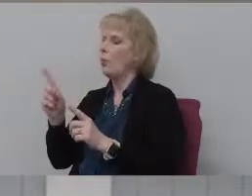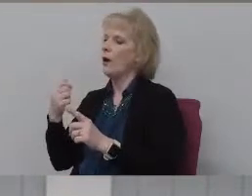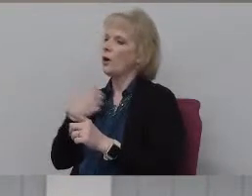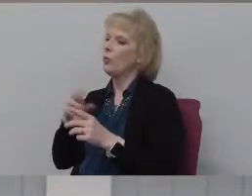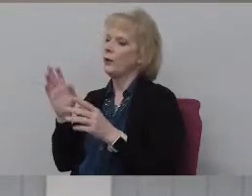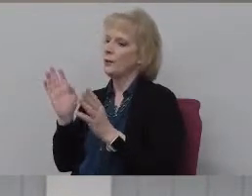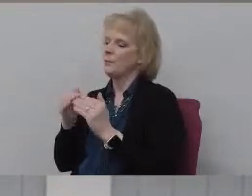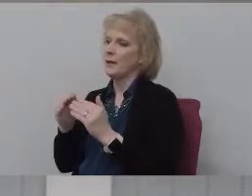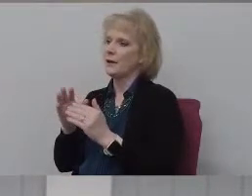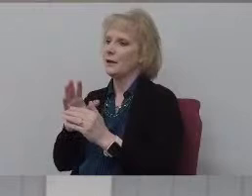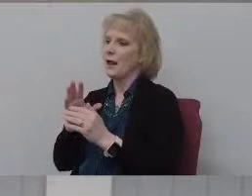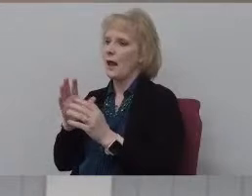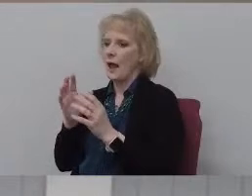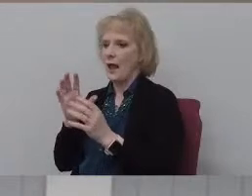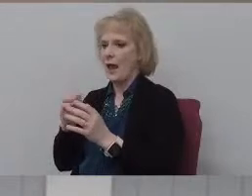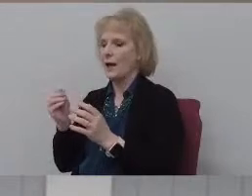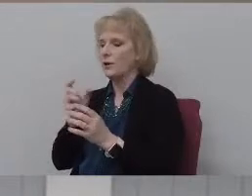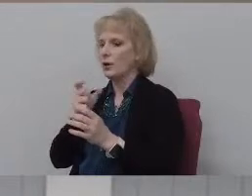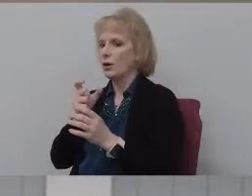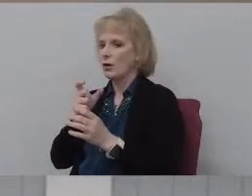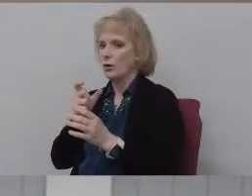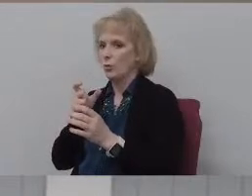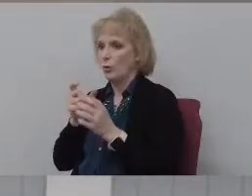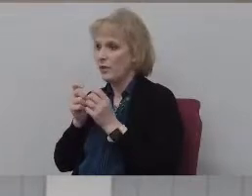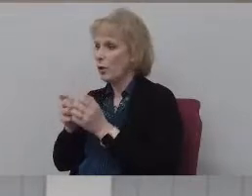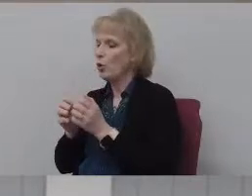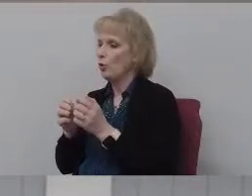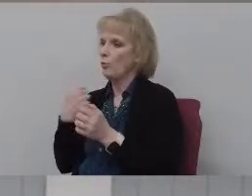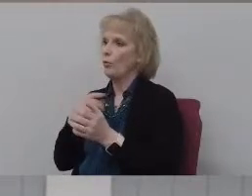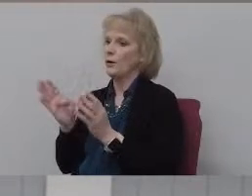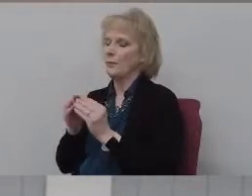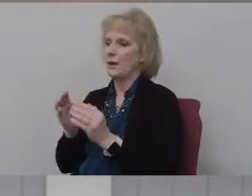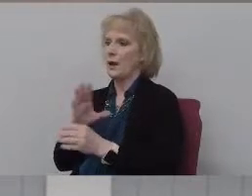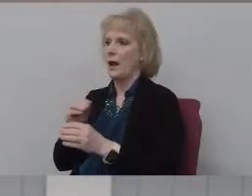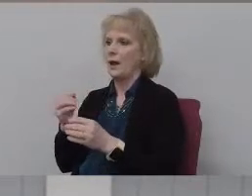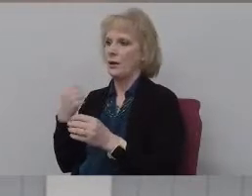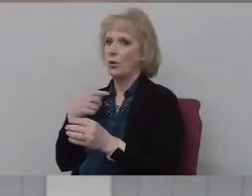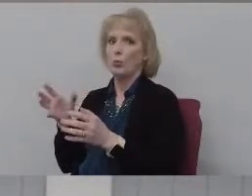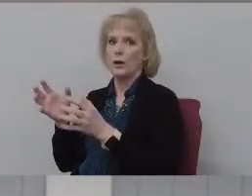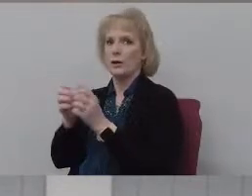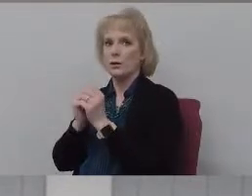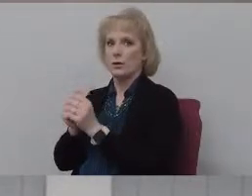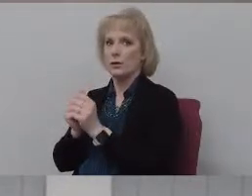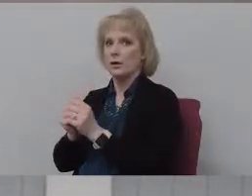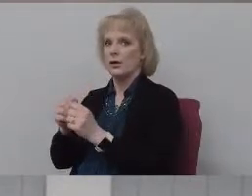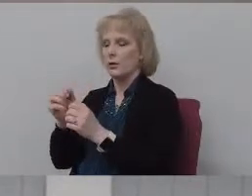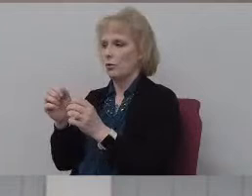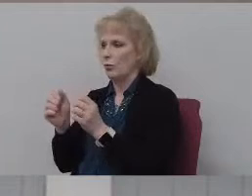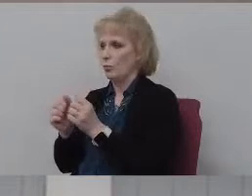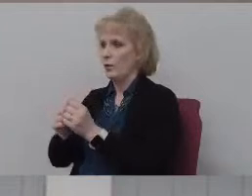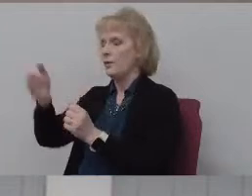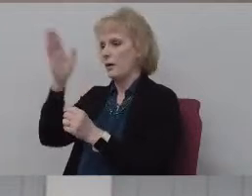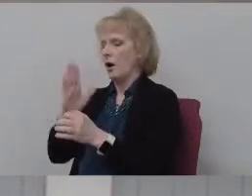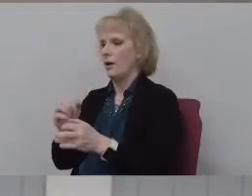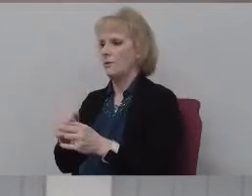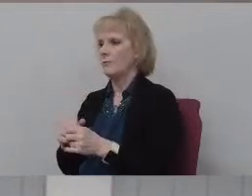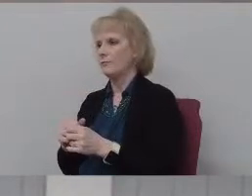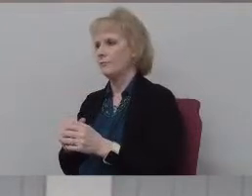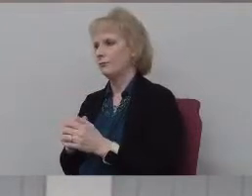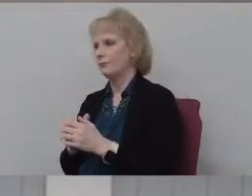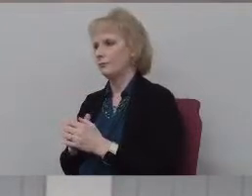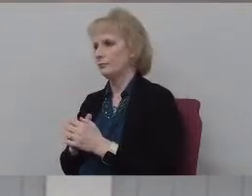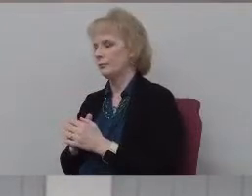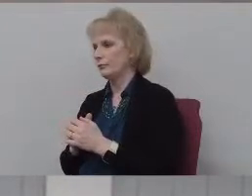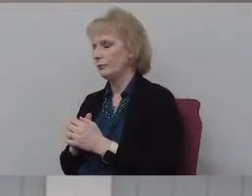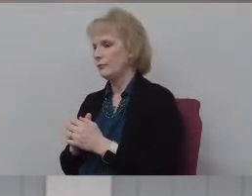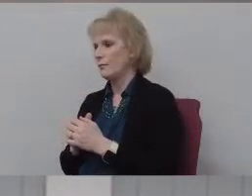we will meet. And we get together with God together, and it's how we get built up in our most holy faith from my Sunday school lesson this